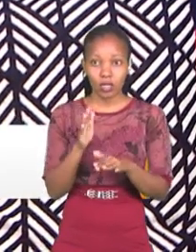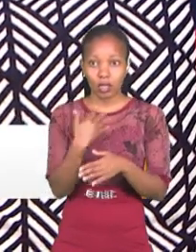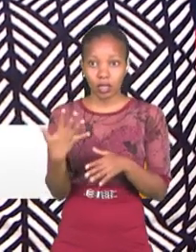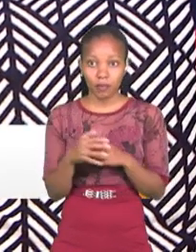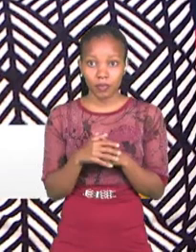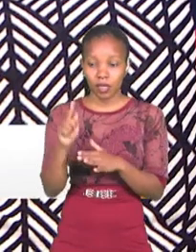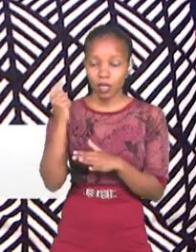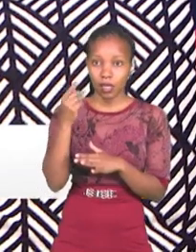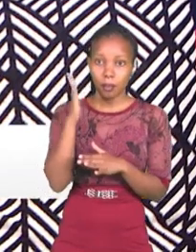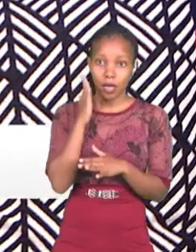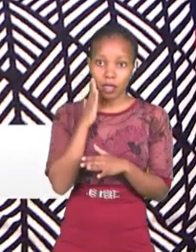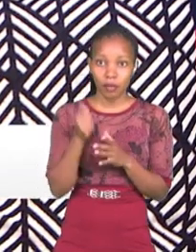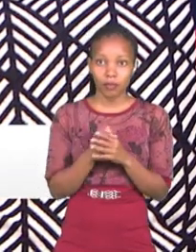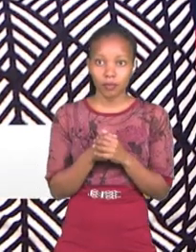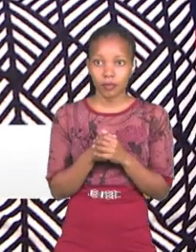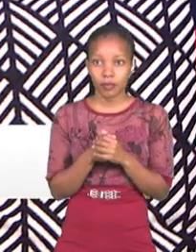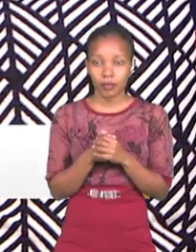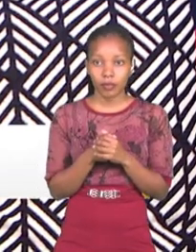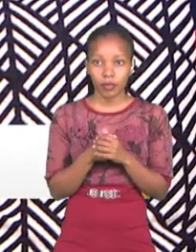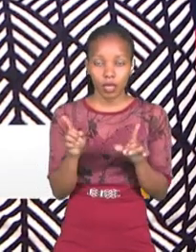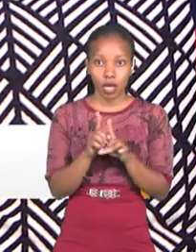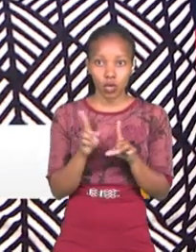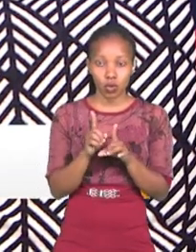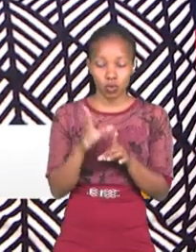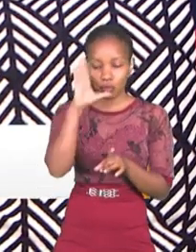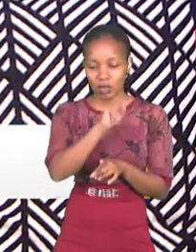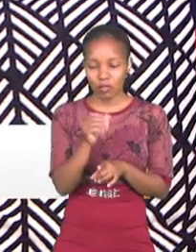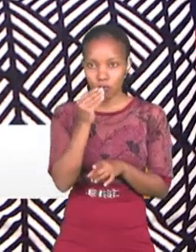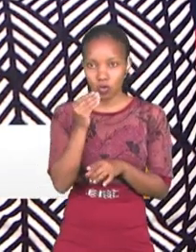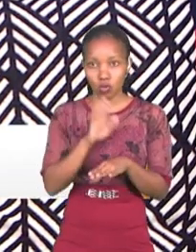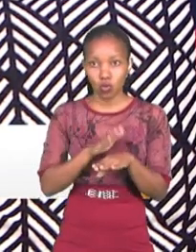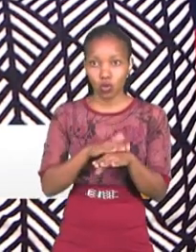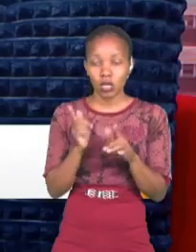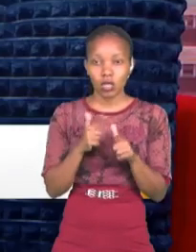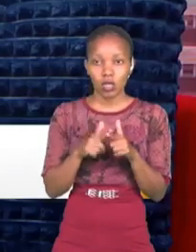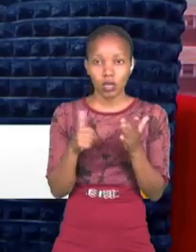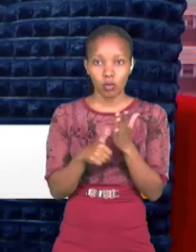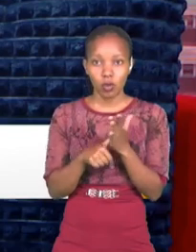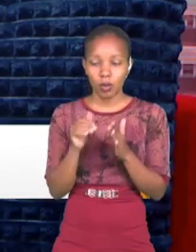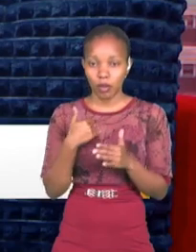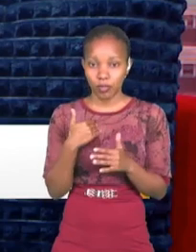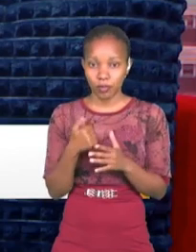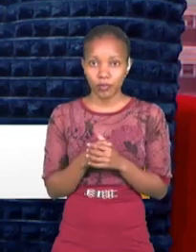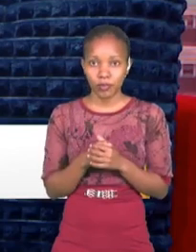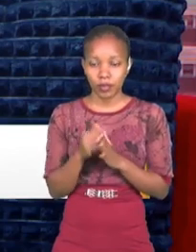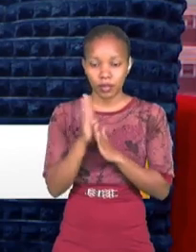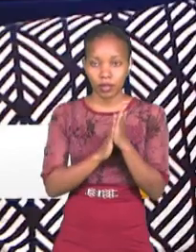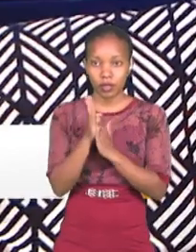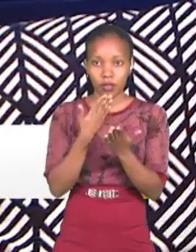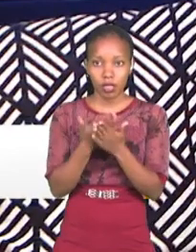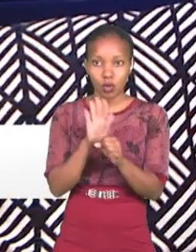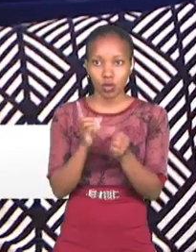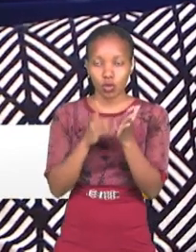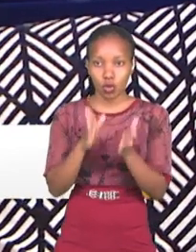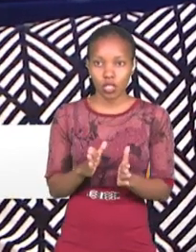even Kenyan mothers should accept it, because now when you lack nutrients, the milk is the same. The milk is same. Yeah. Interesting. Thank you so much,